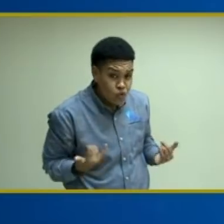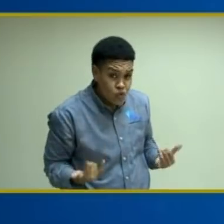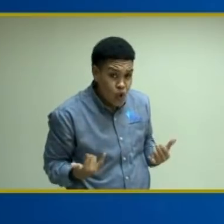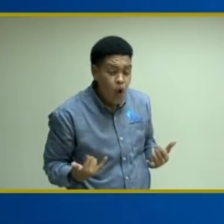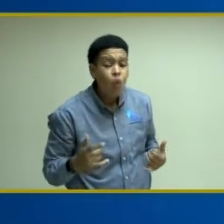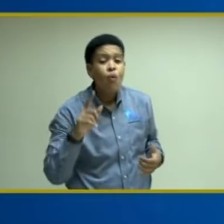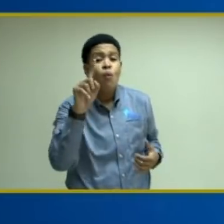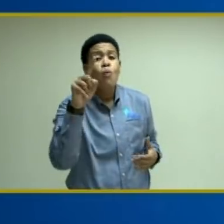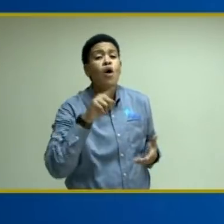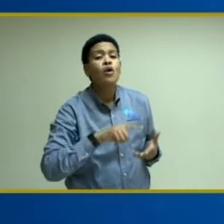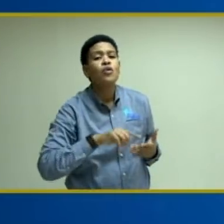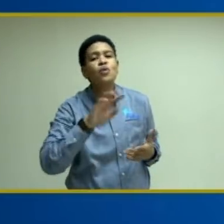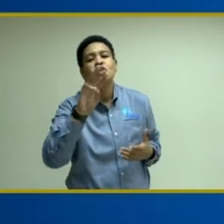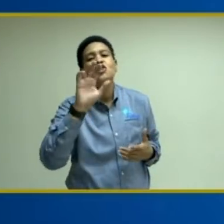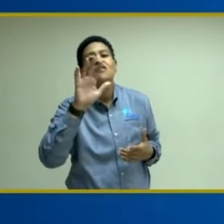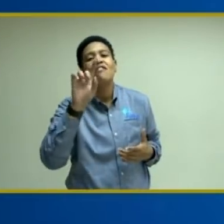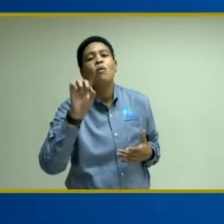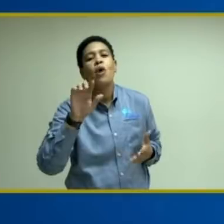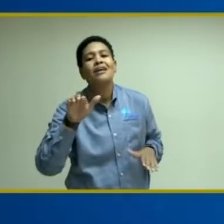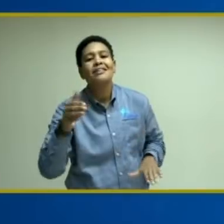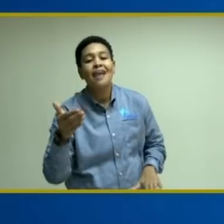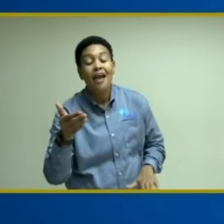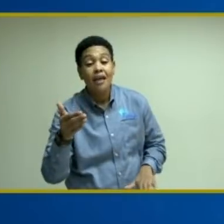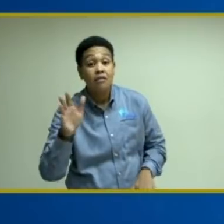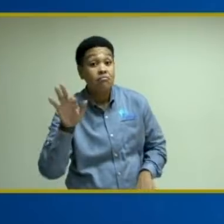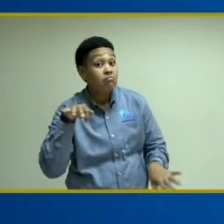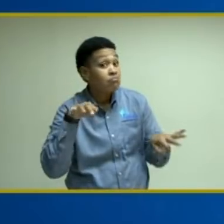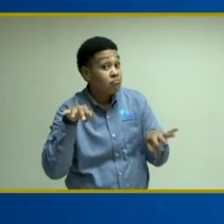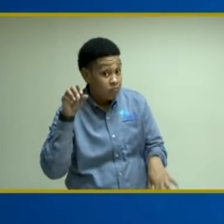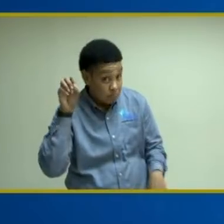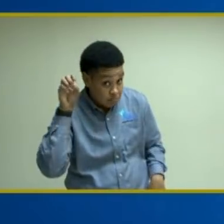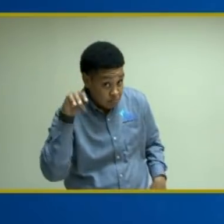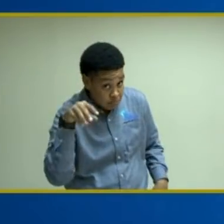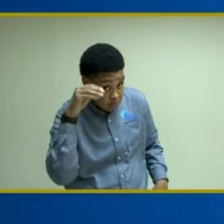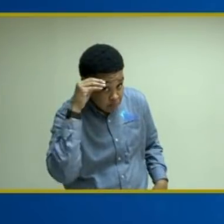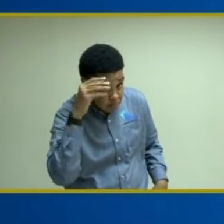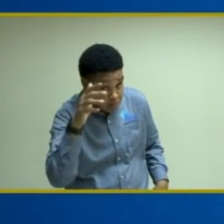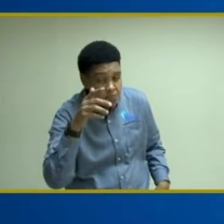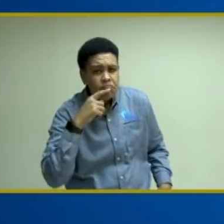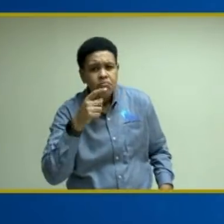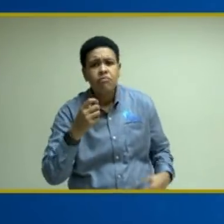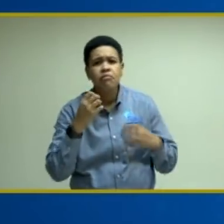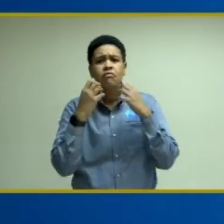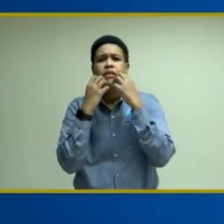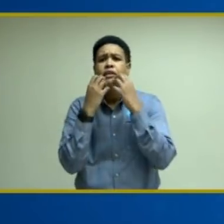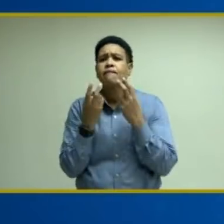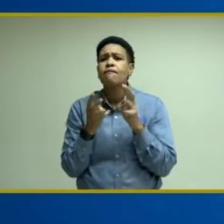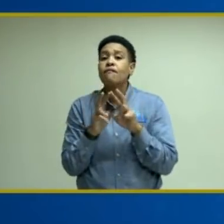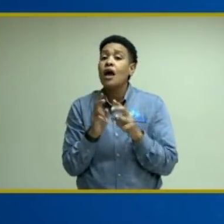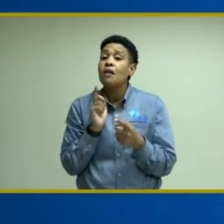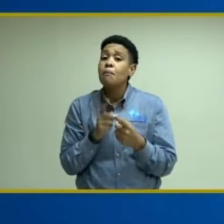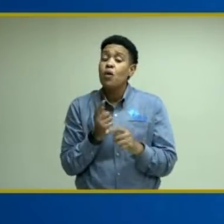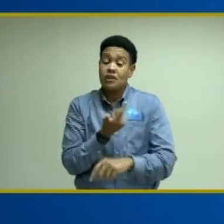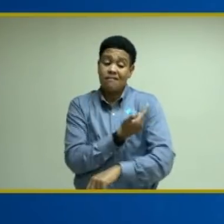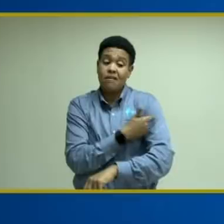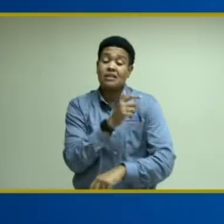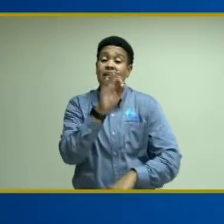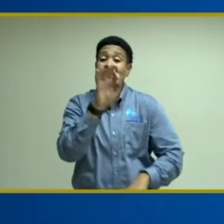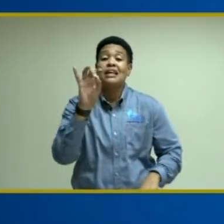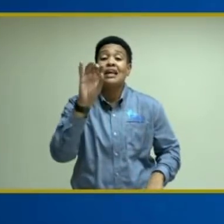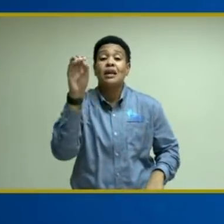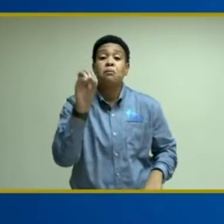1,651 deaths. And just to point out here, the value of vaccination, 98%